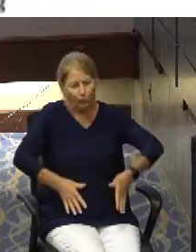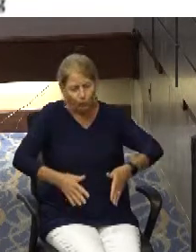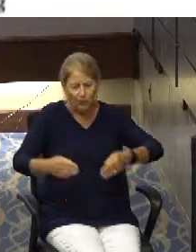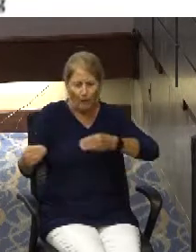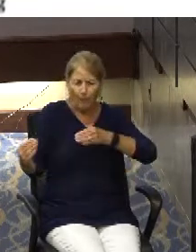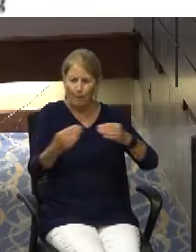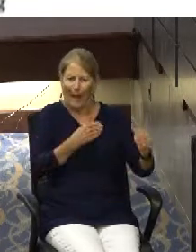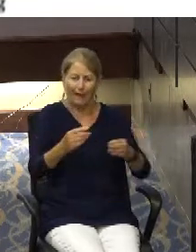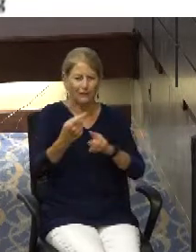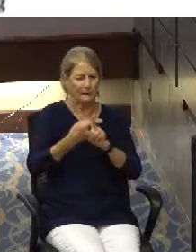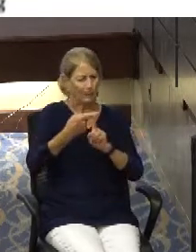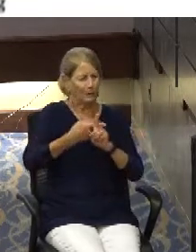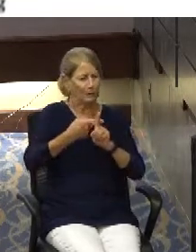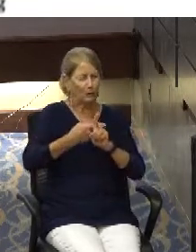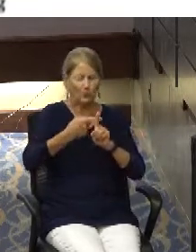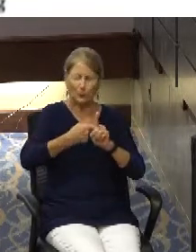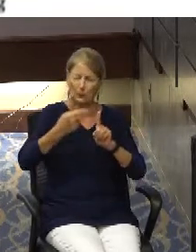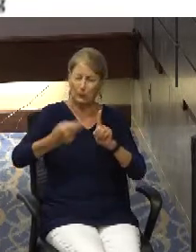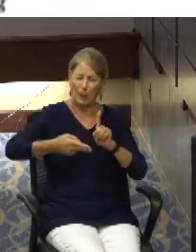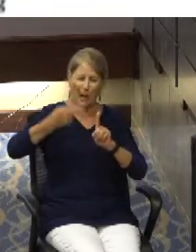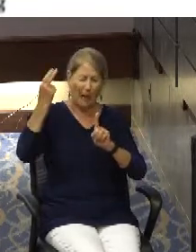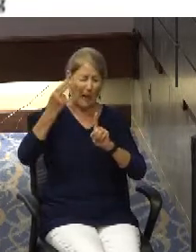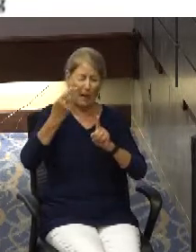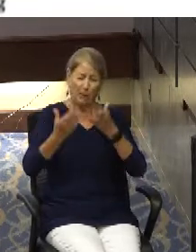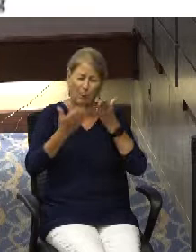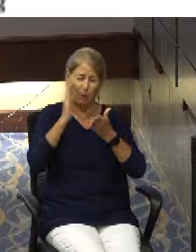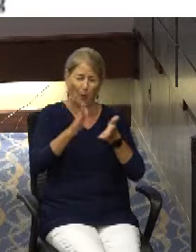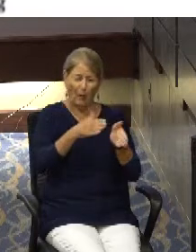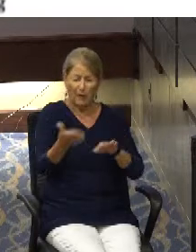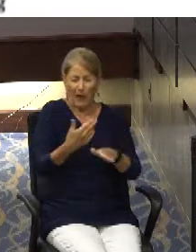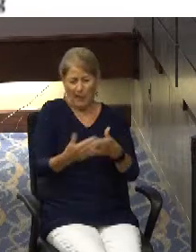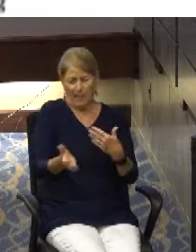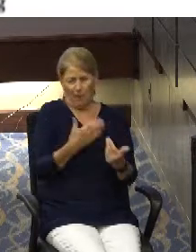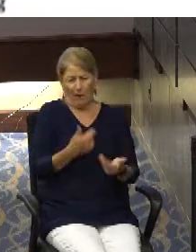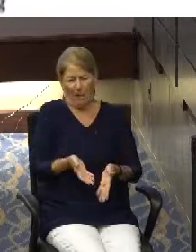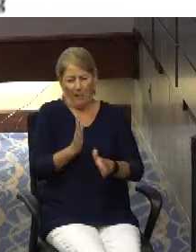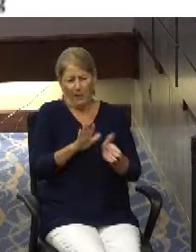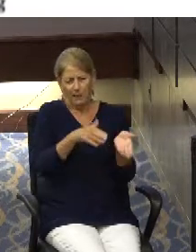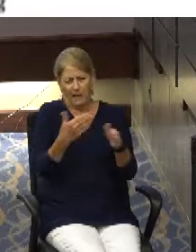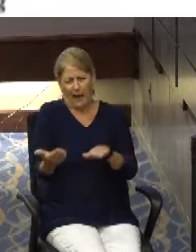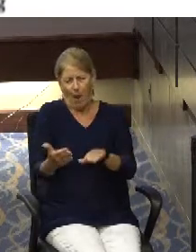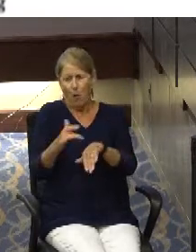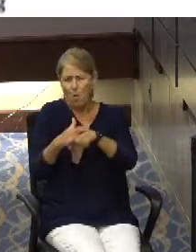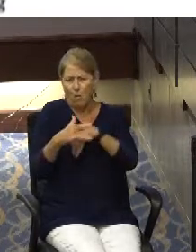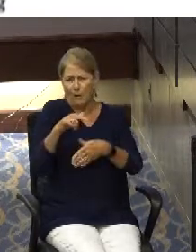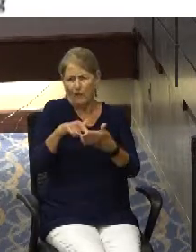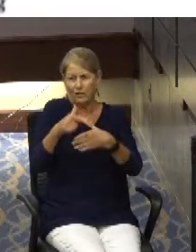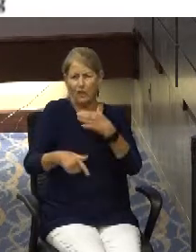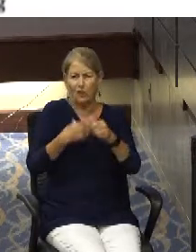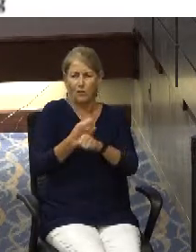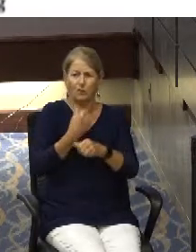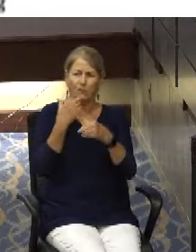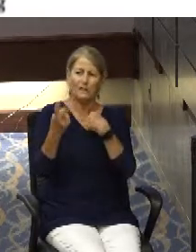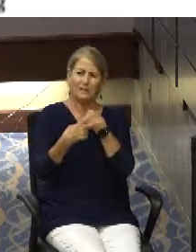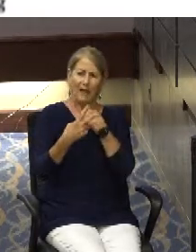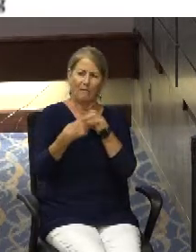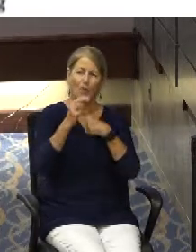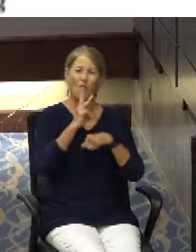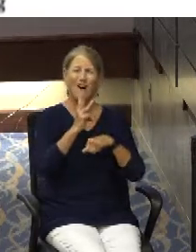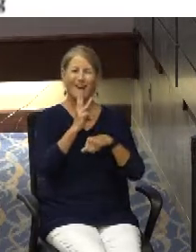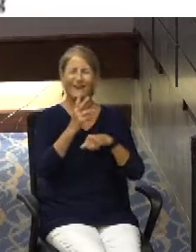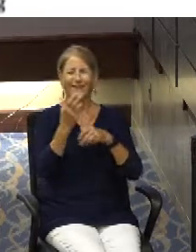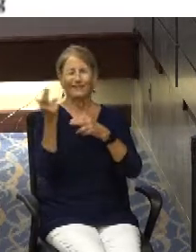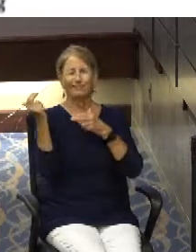are, it's probably going to die anyway. So why don't you let it die a little earlier this year so that we have water when it comes to February and